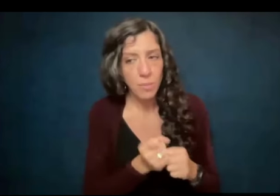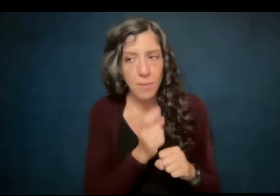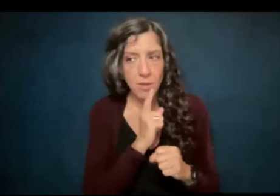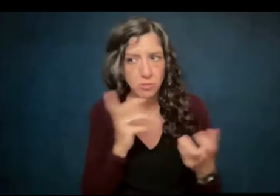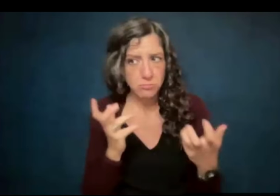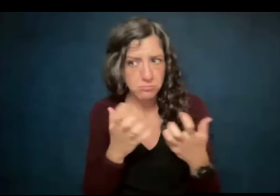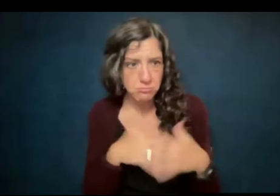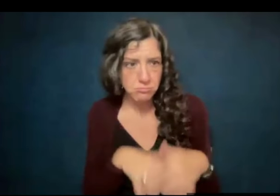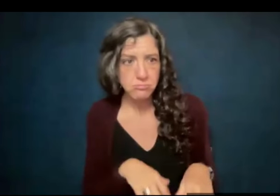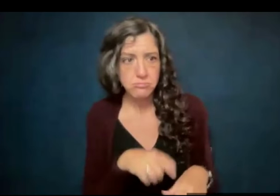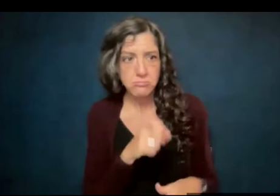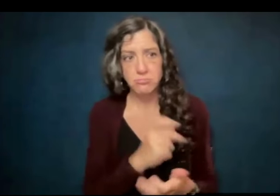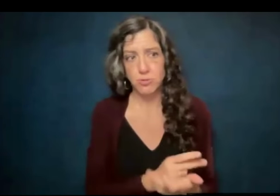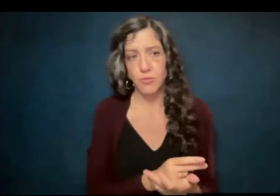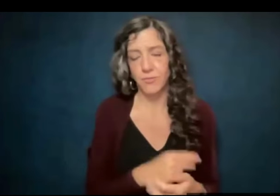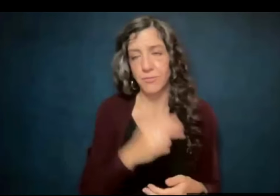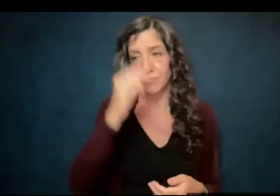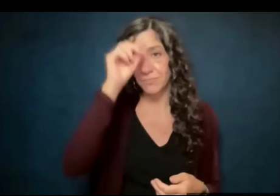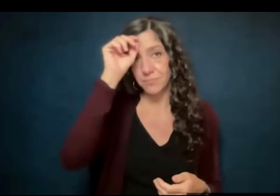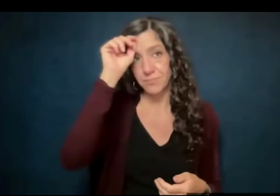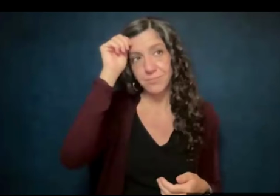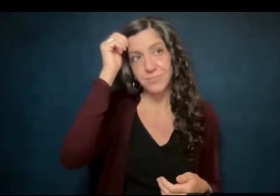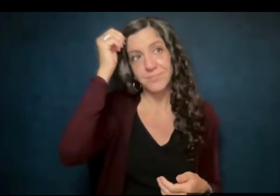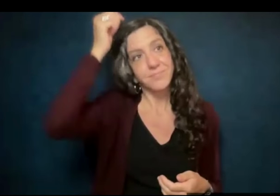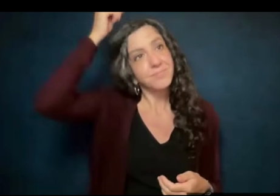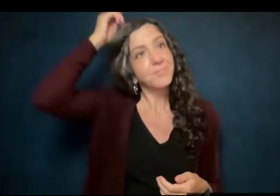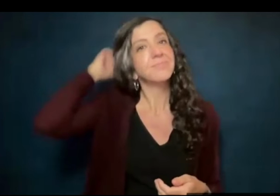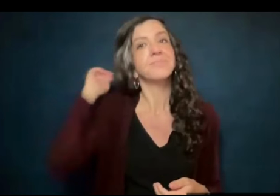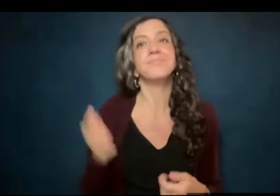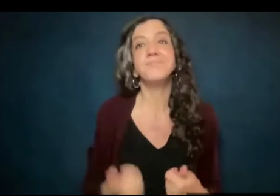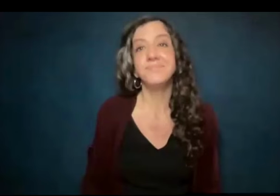those items get approved.